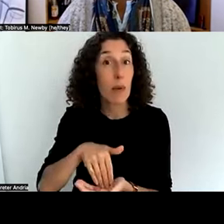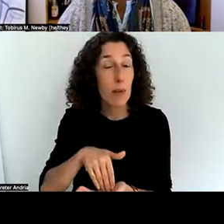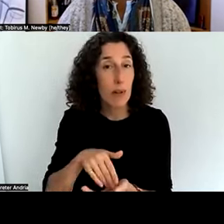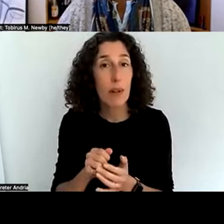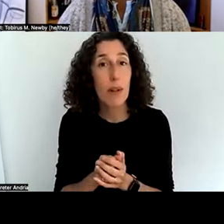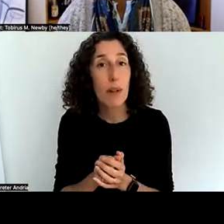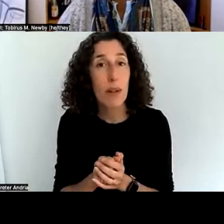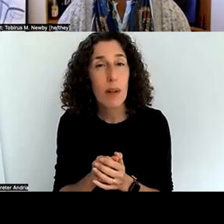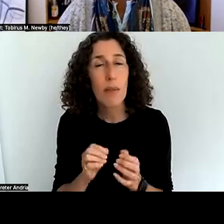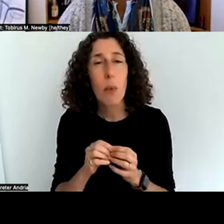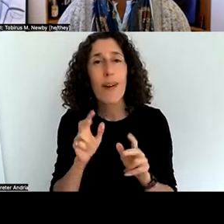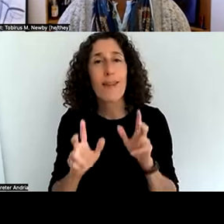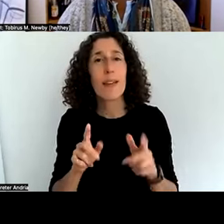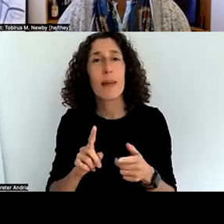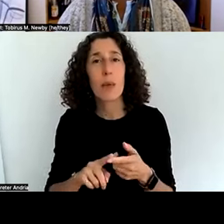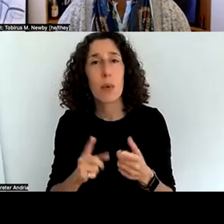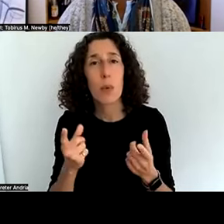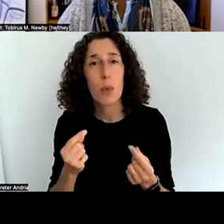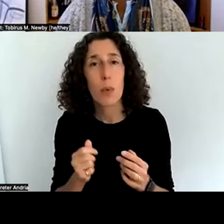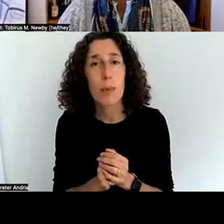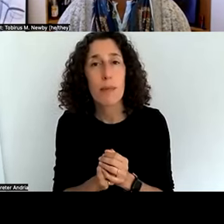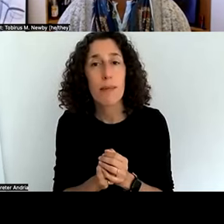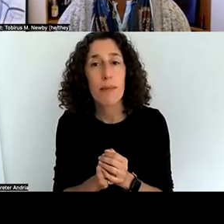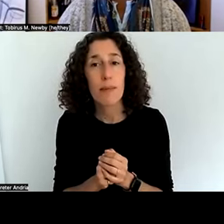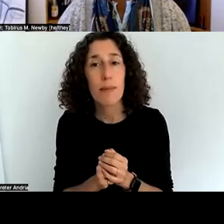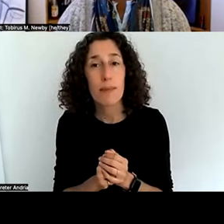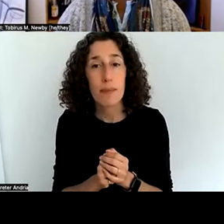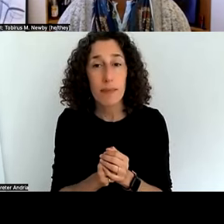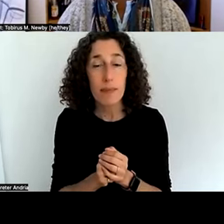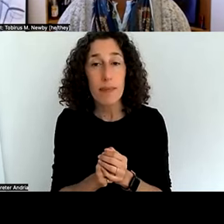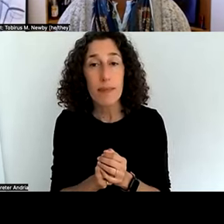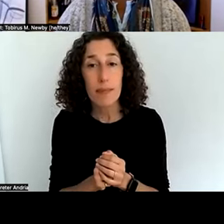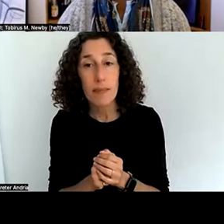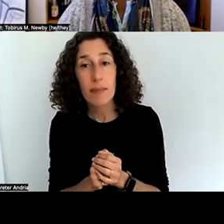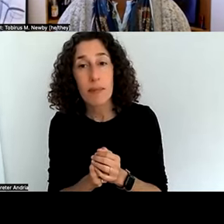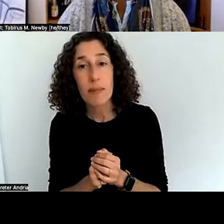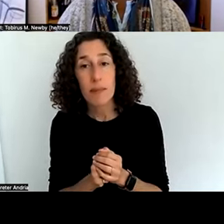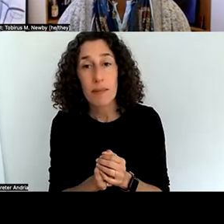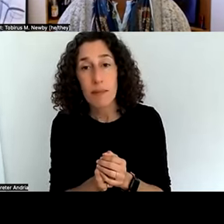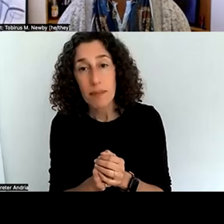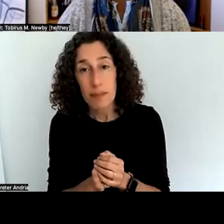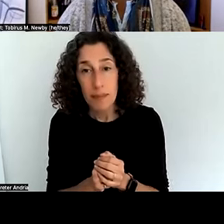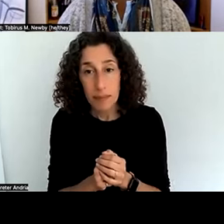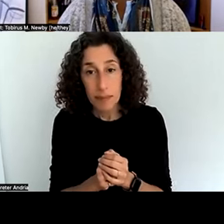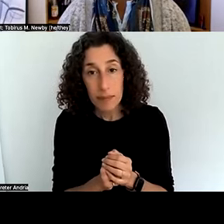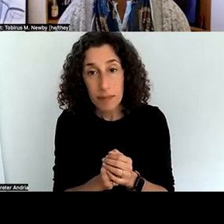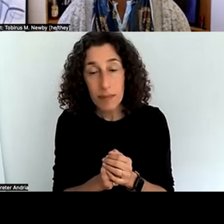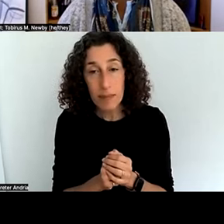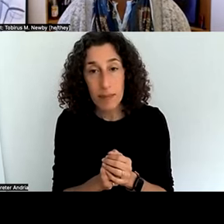think, when the fact that, you know, Gen Ed gets funding from